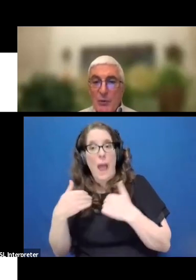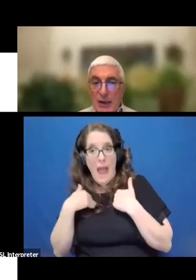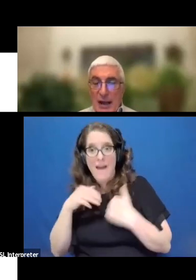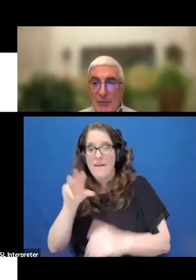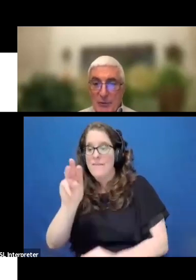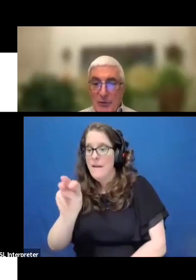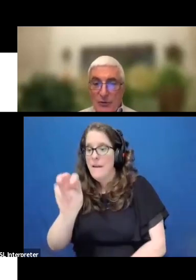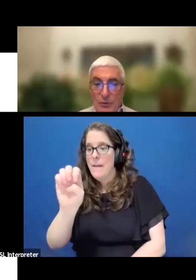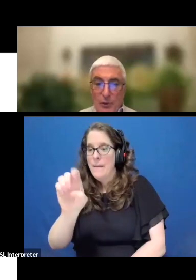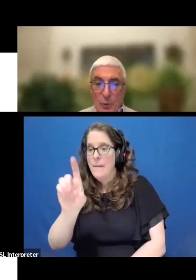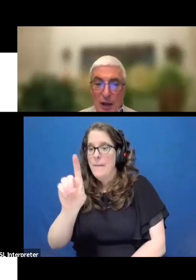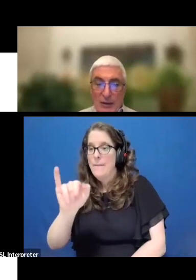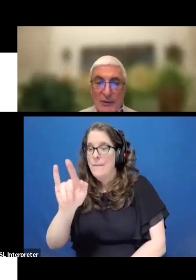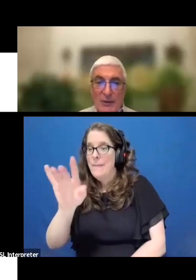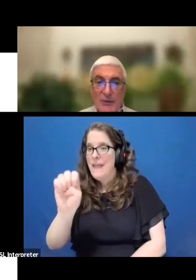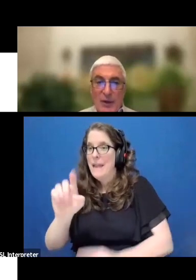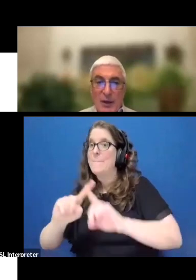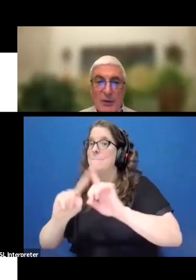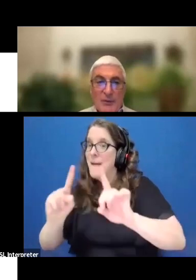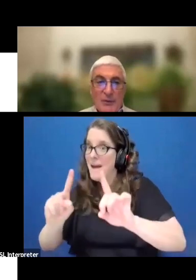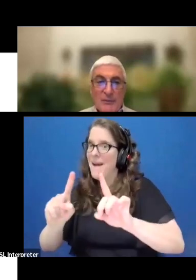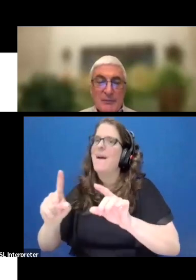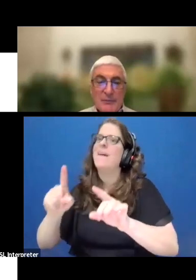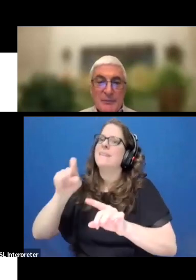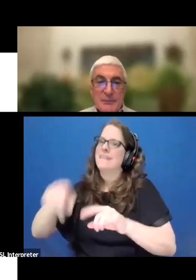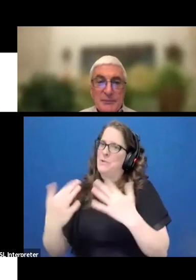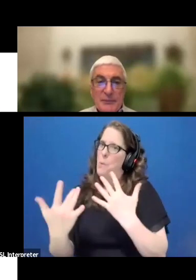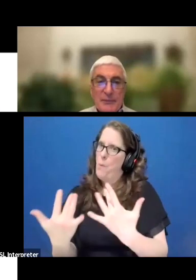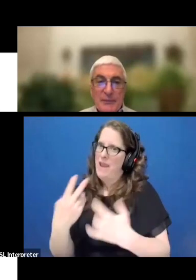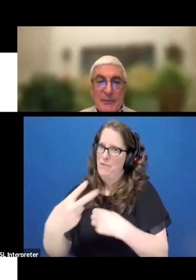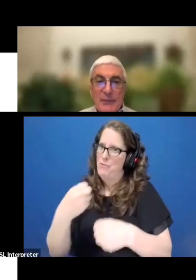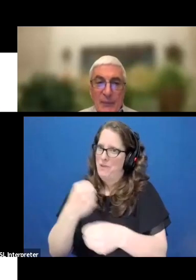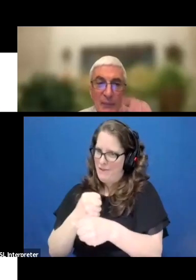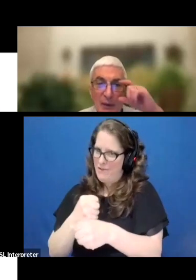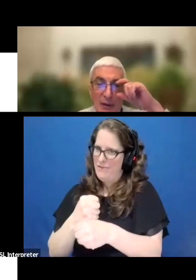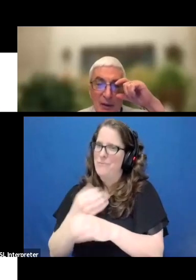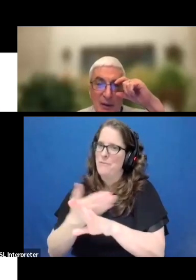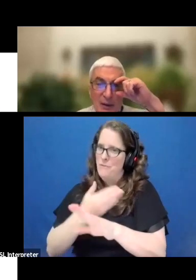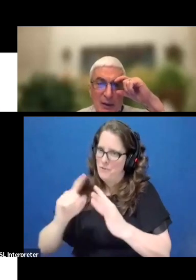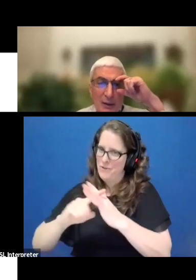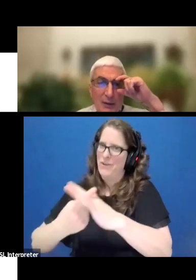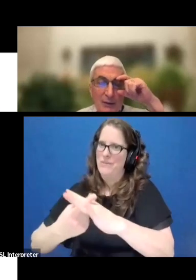but only after a 2-year wait. Next slide, please.